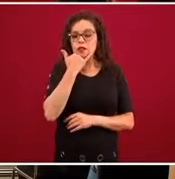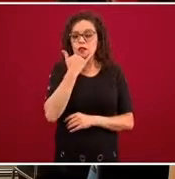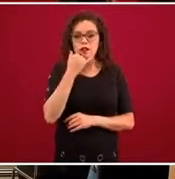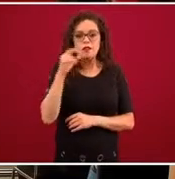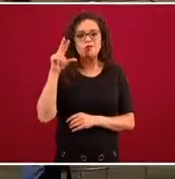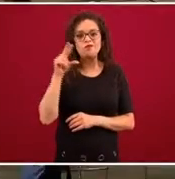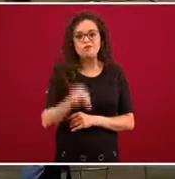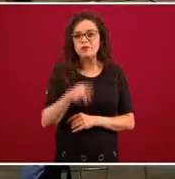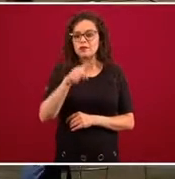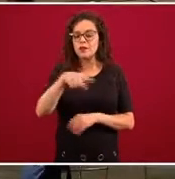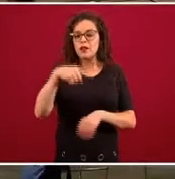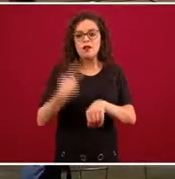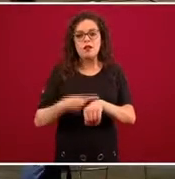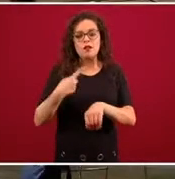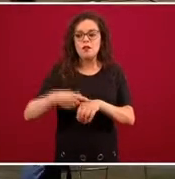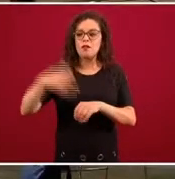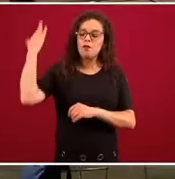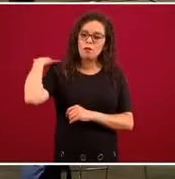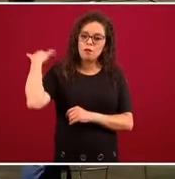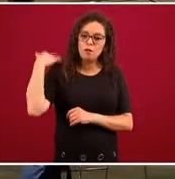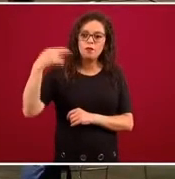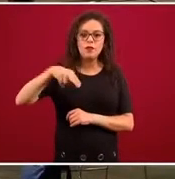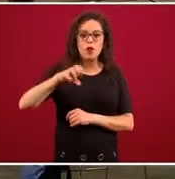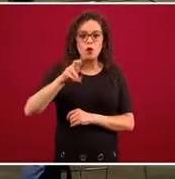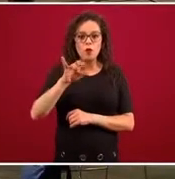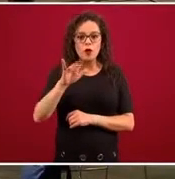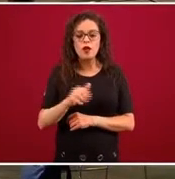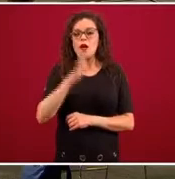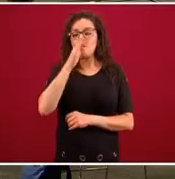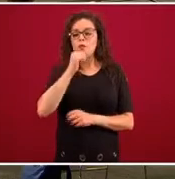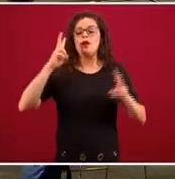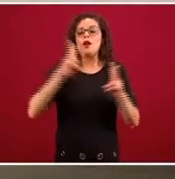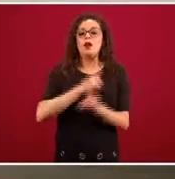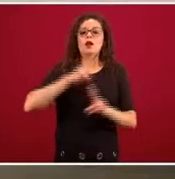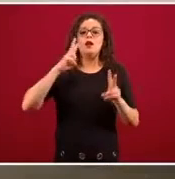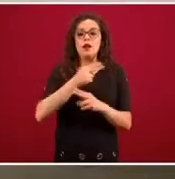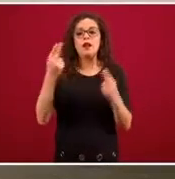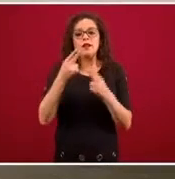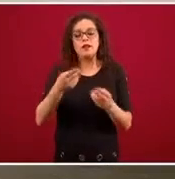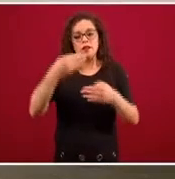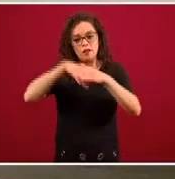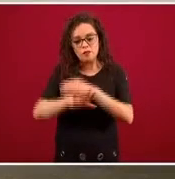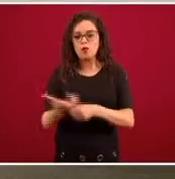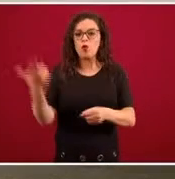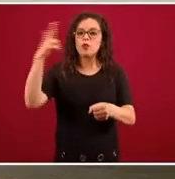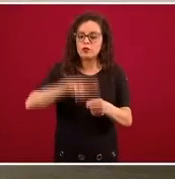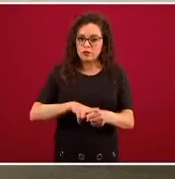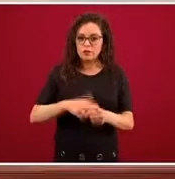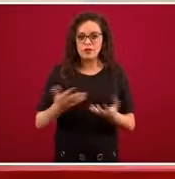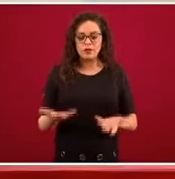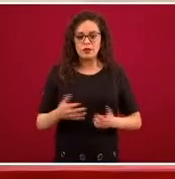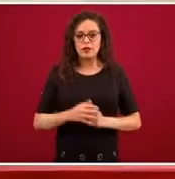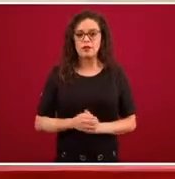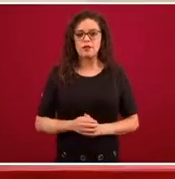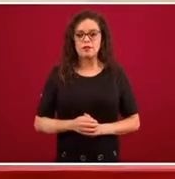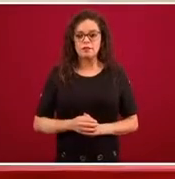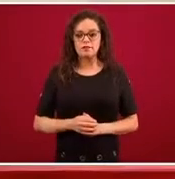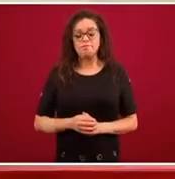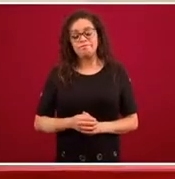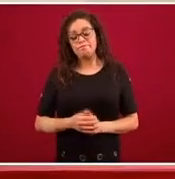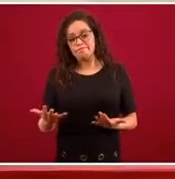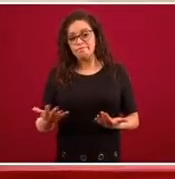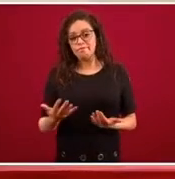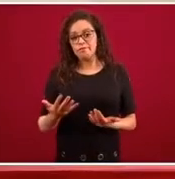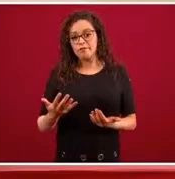already recovering, and they might end up presenting complications and even developing pneumonia, and in